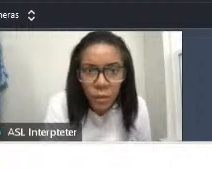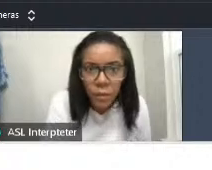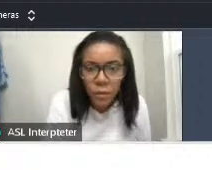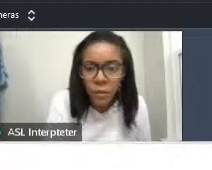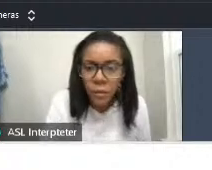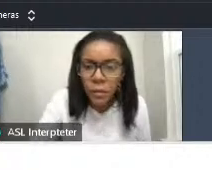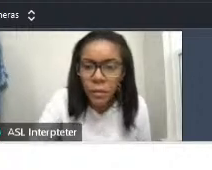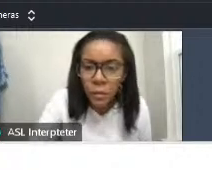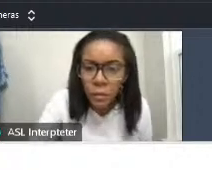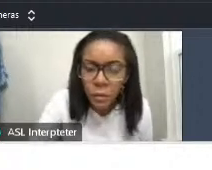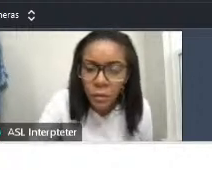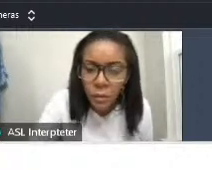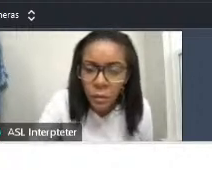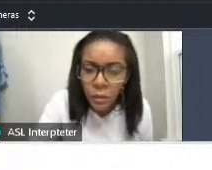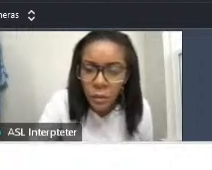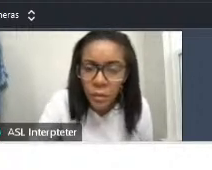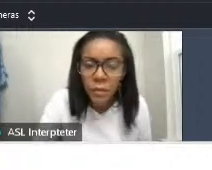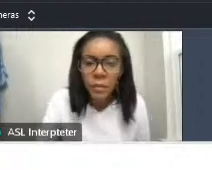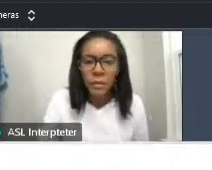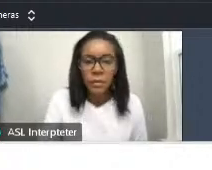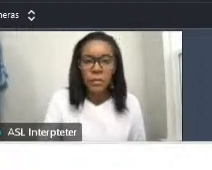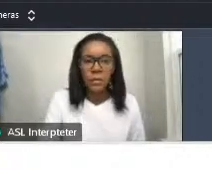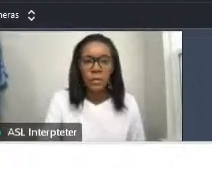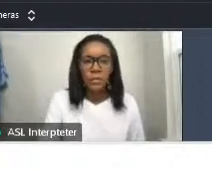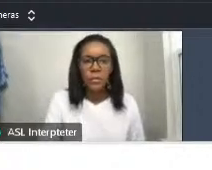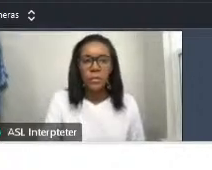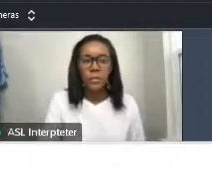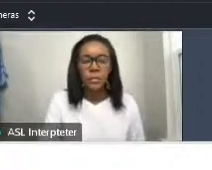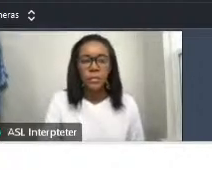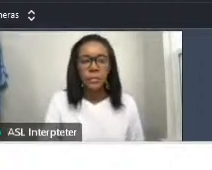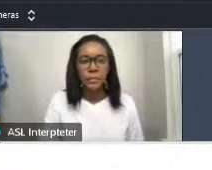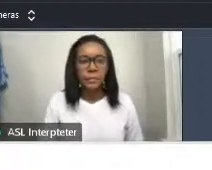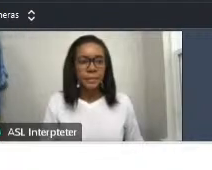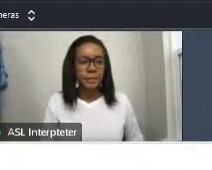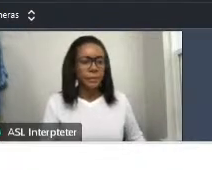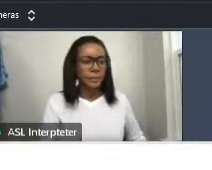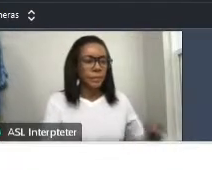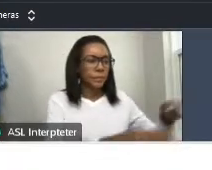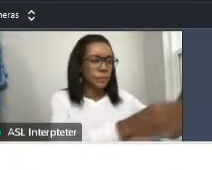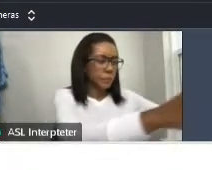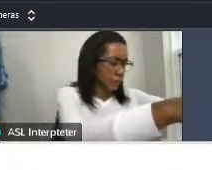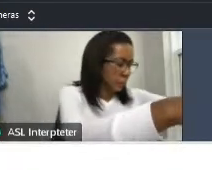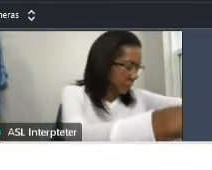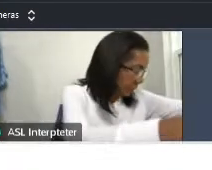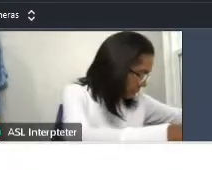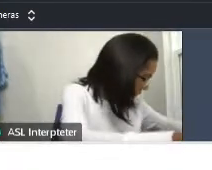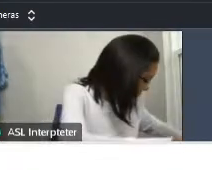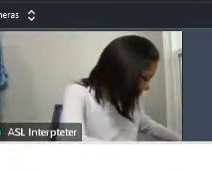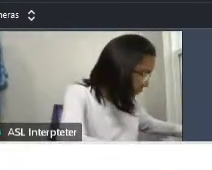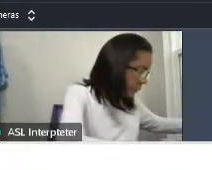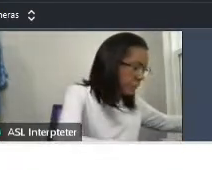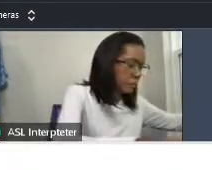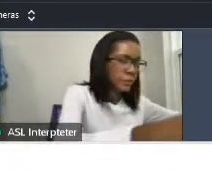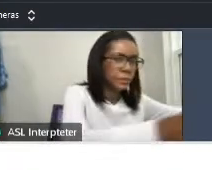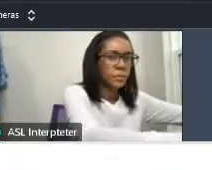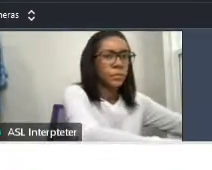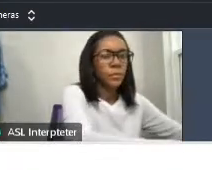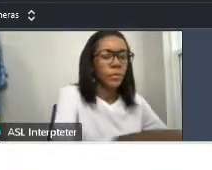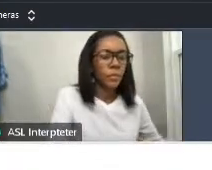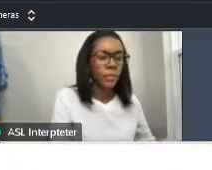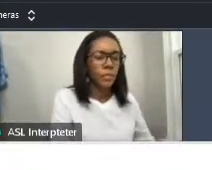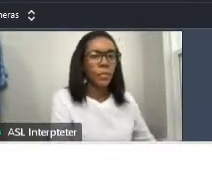38107, and looked at their views of this of the park, and they too were among the most enthusiastic